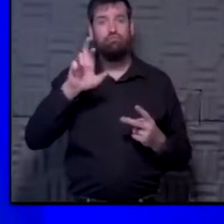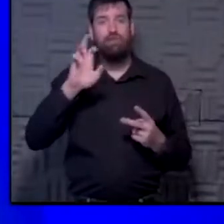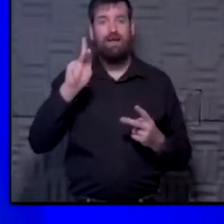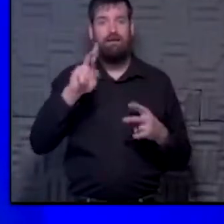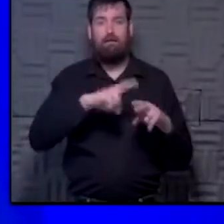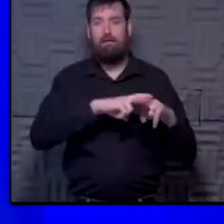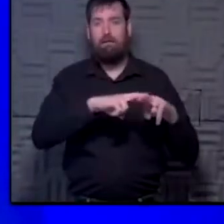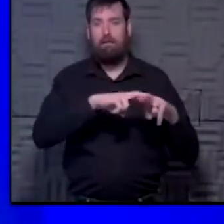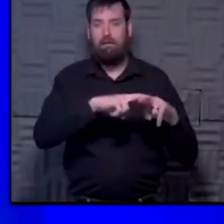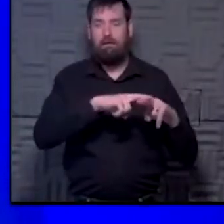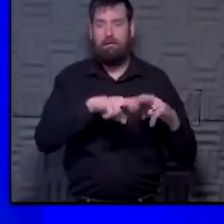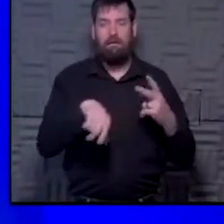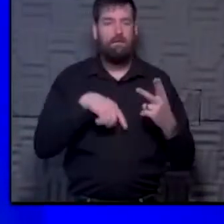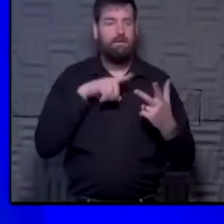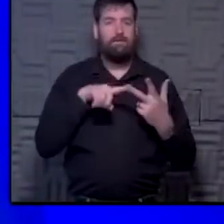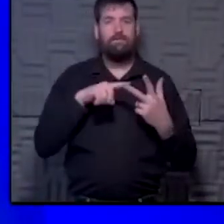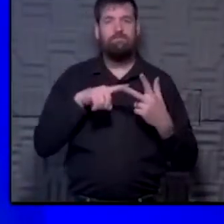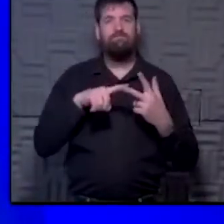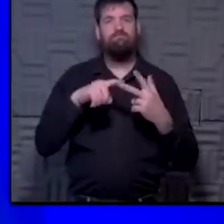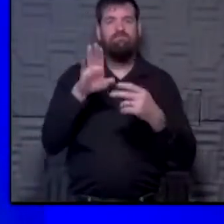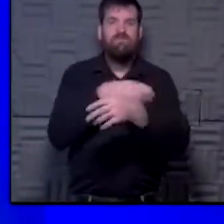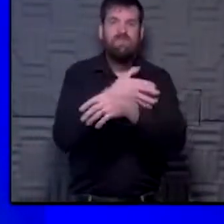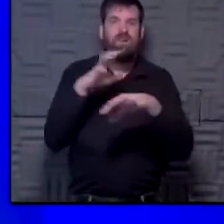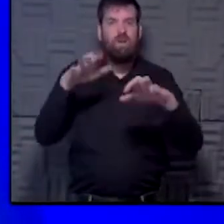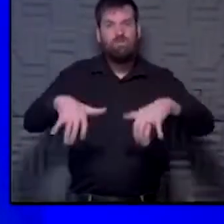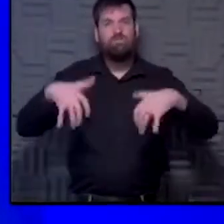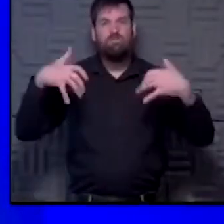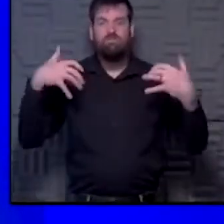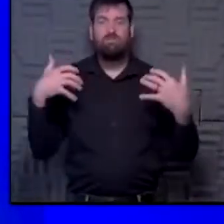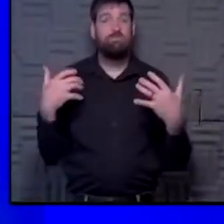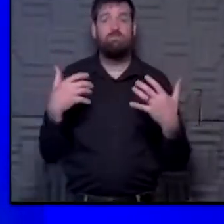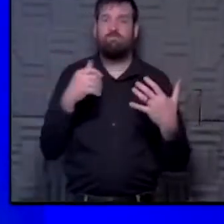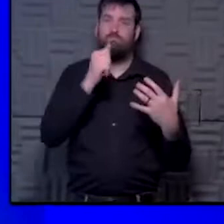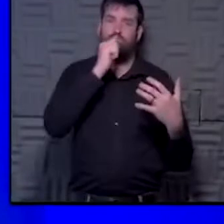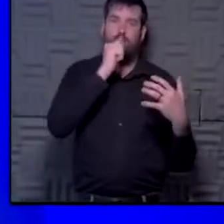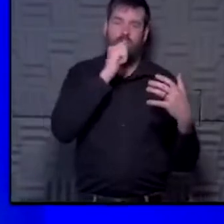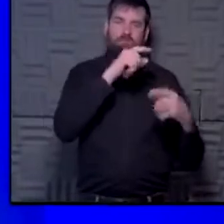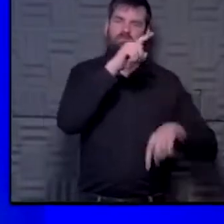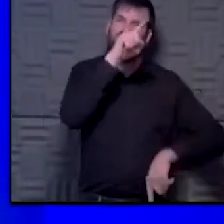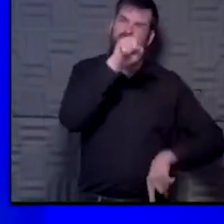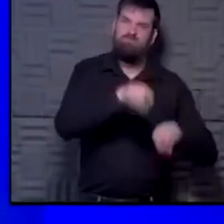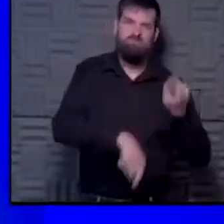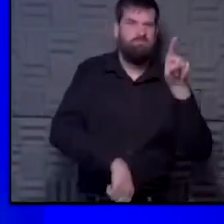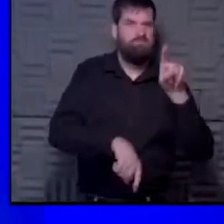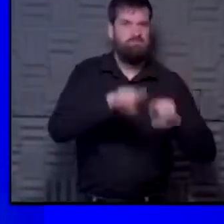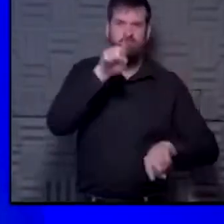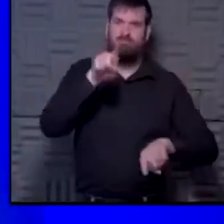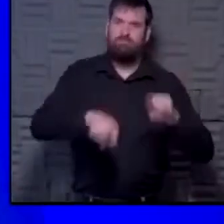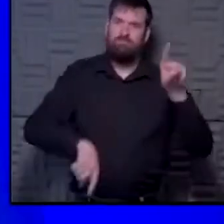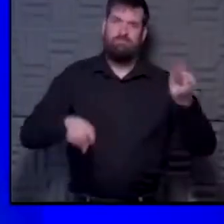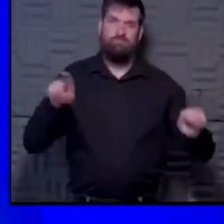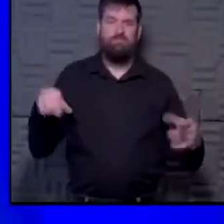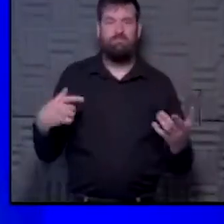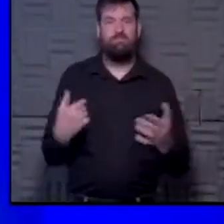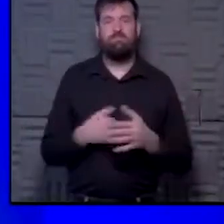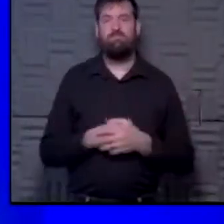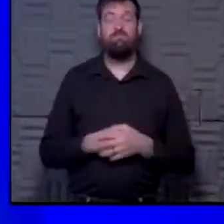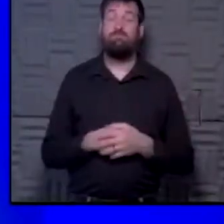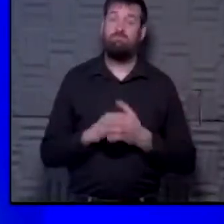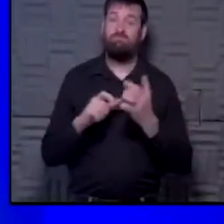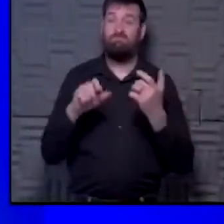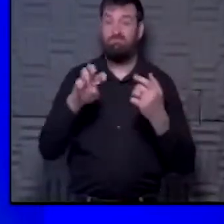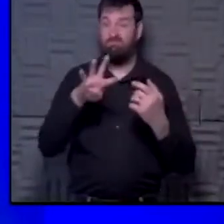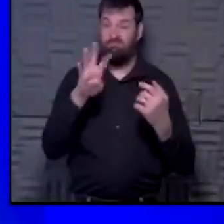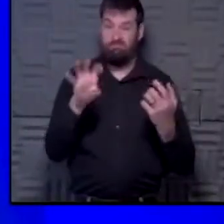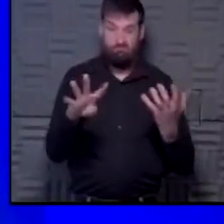it concert halls and theaters? You know, the private sector is so different. And so I think, you know, those are big questions